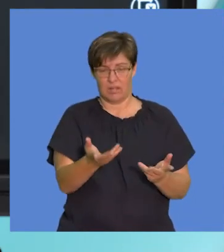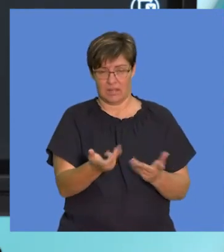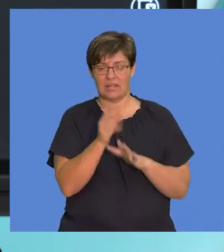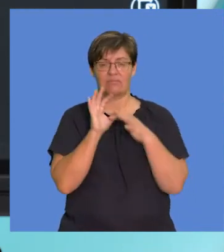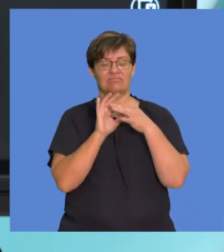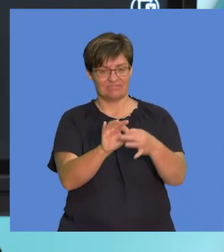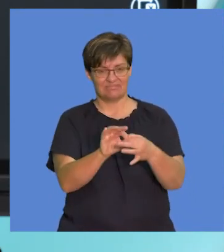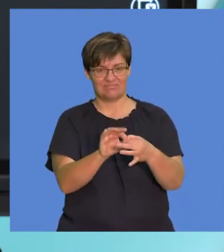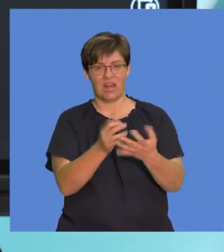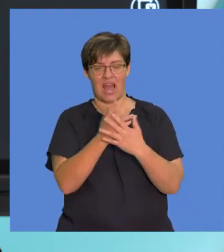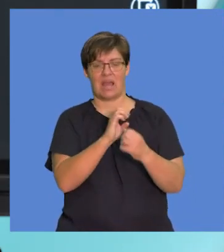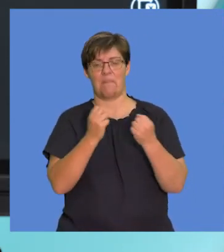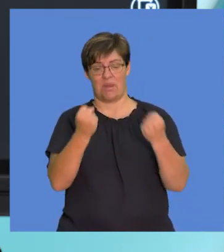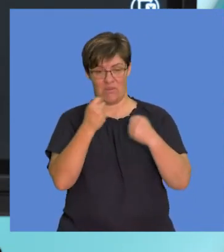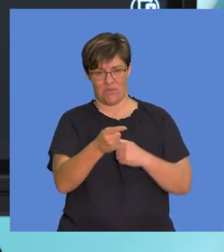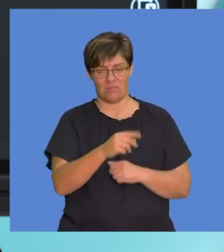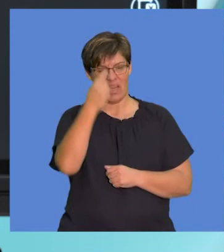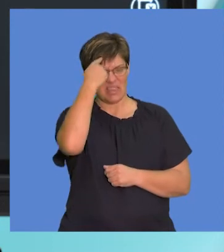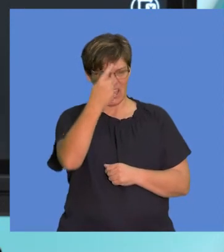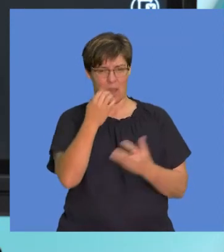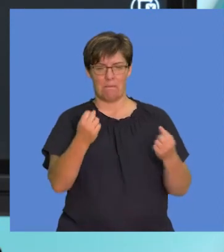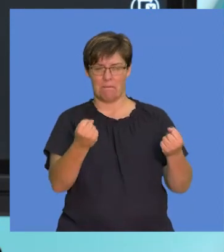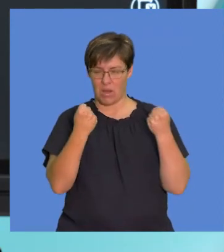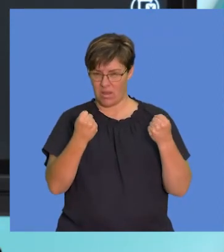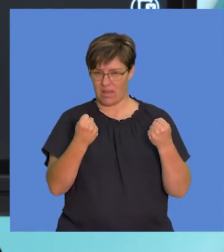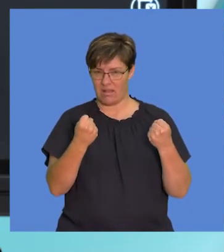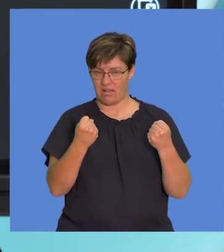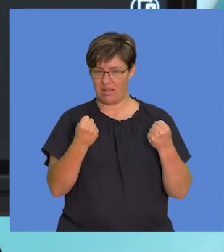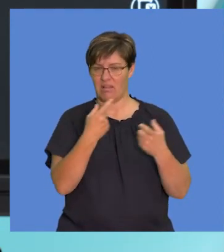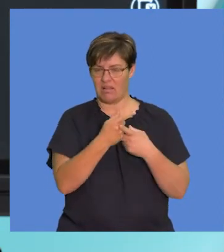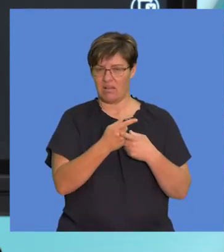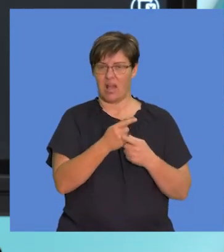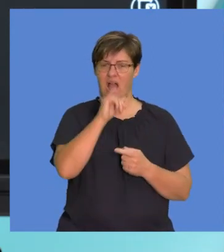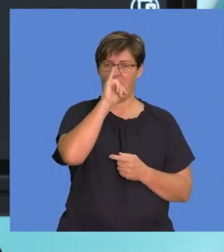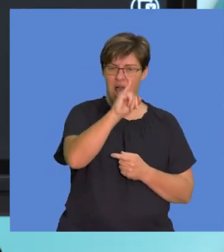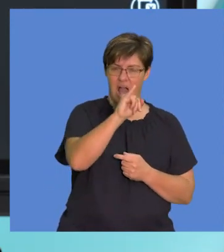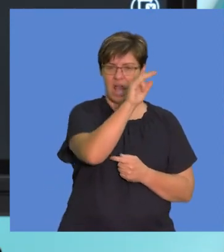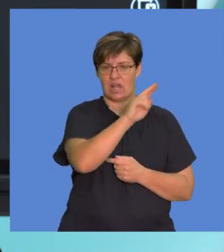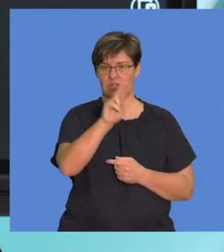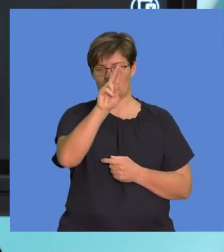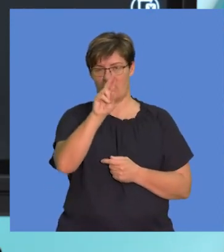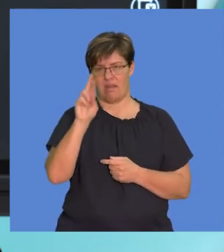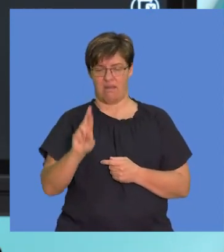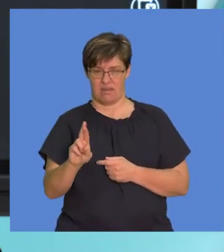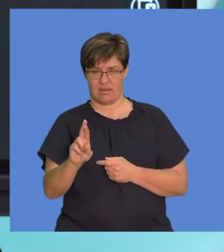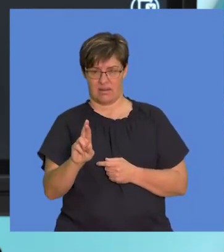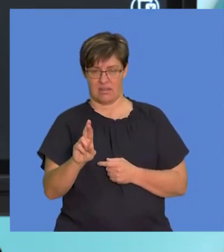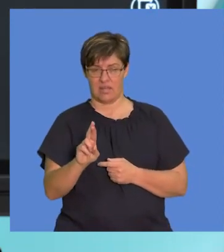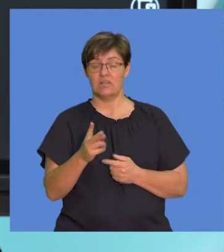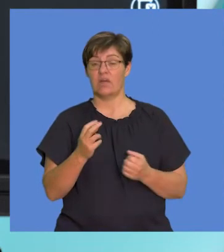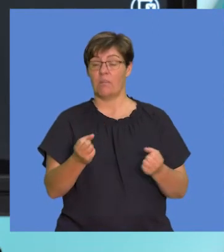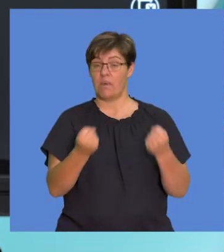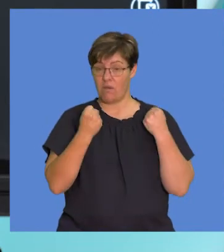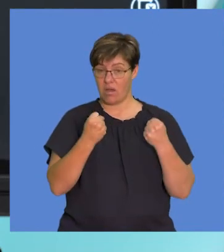hotter. This is a question that actually relates to something about power. So think about power in terms of I squared